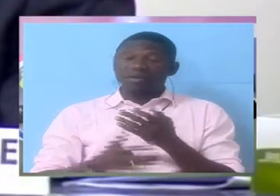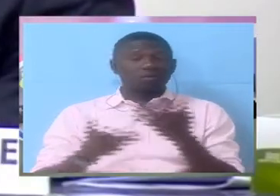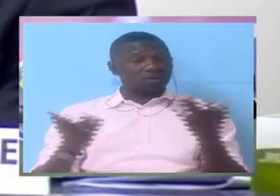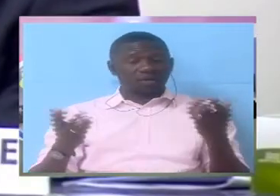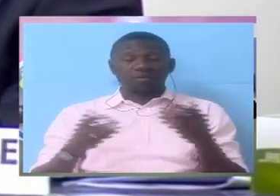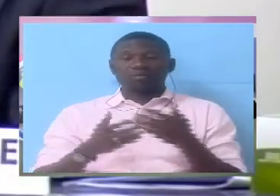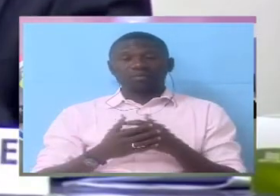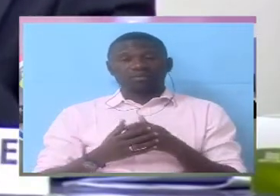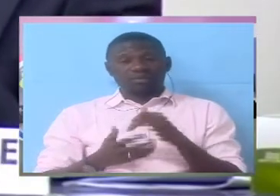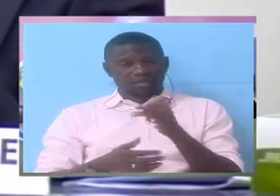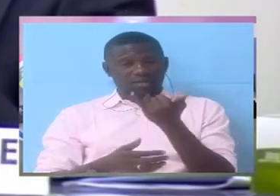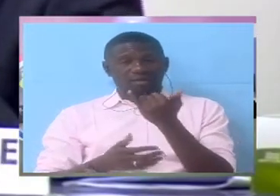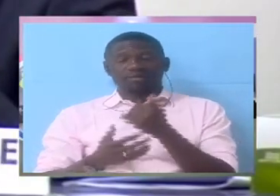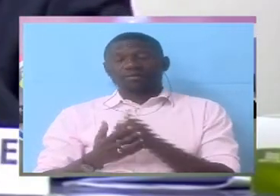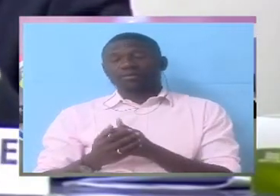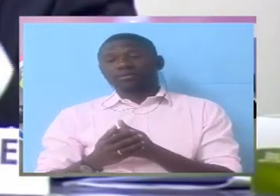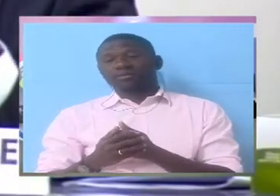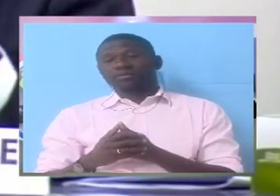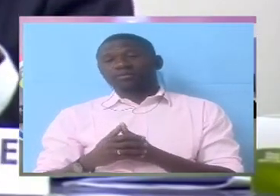Very well. Just